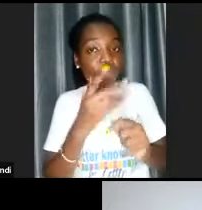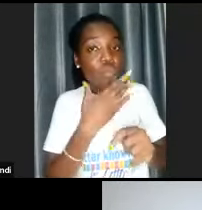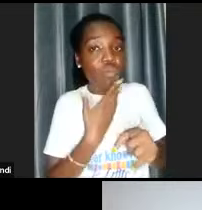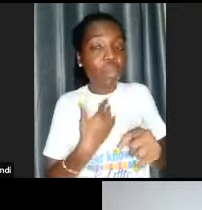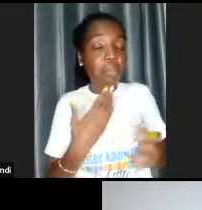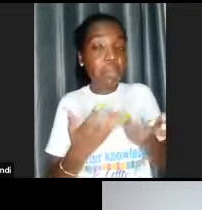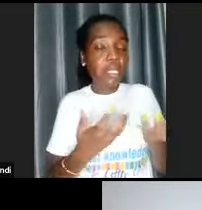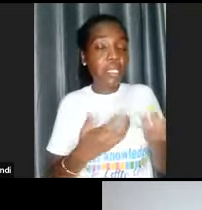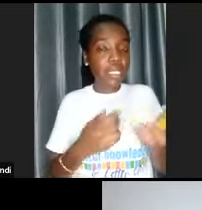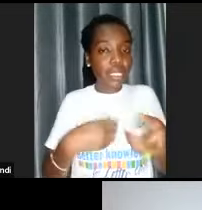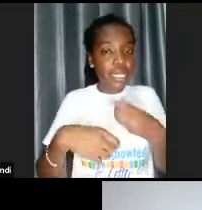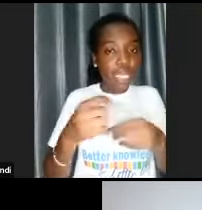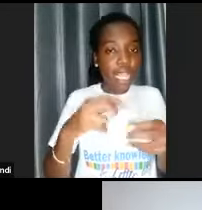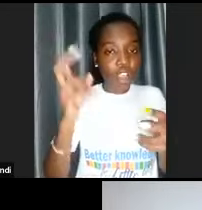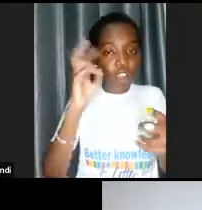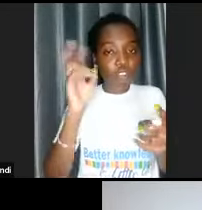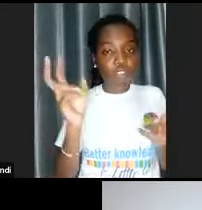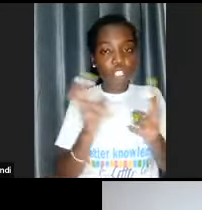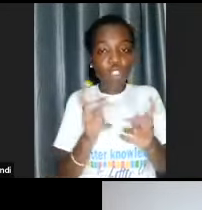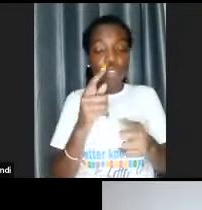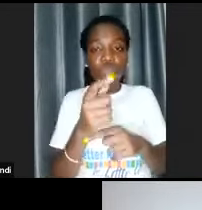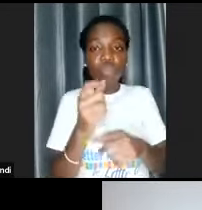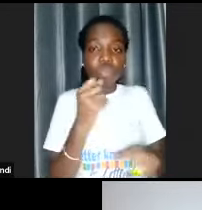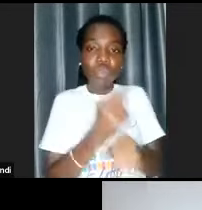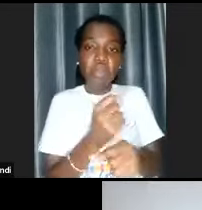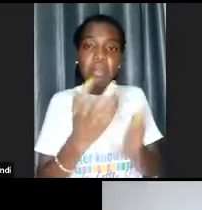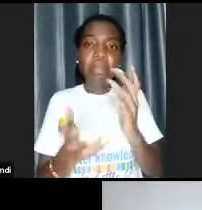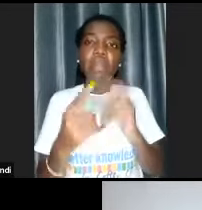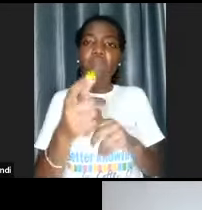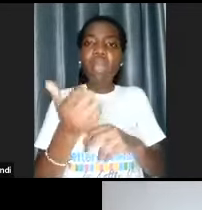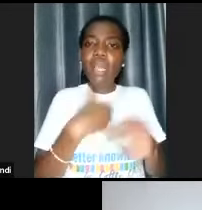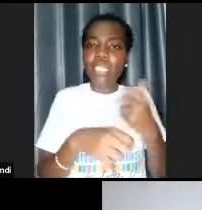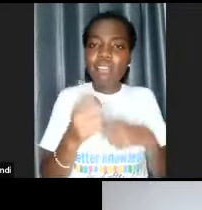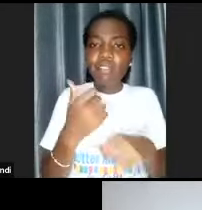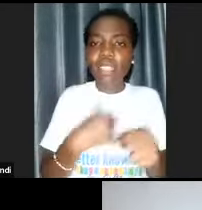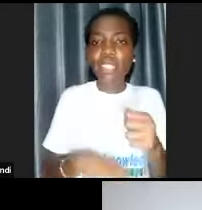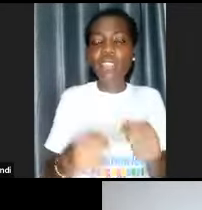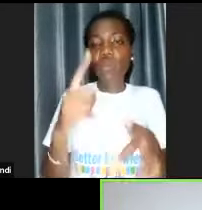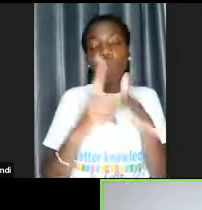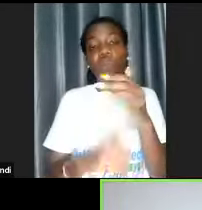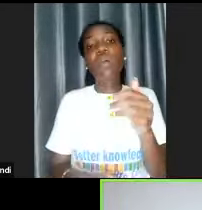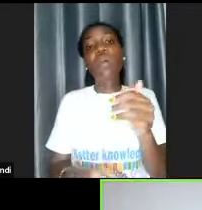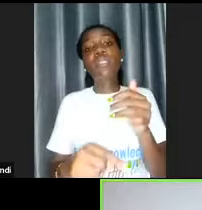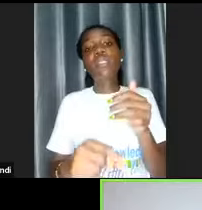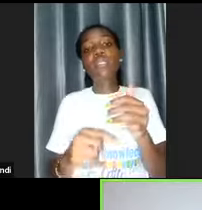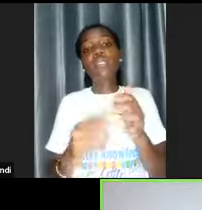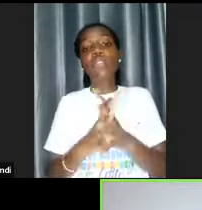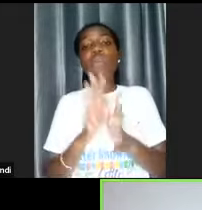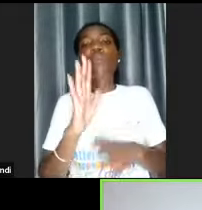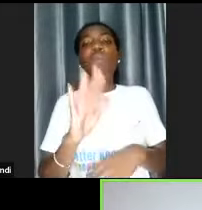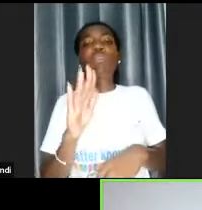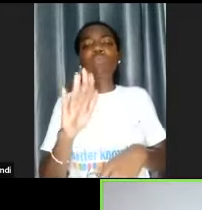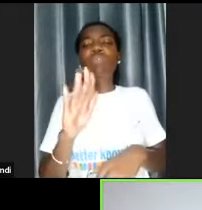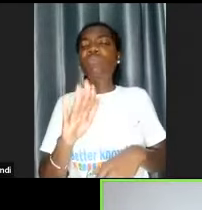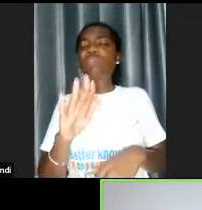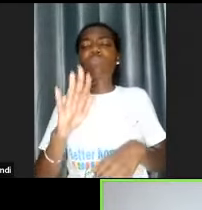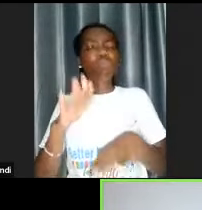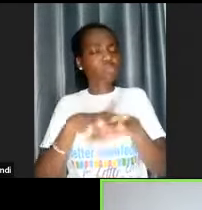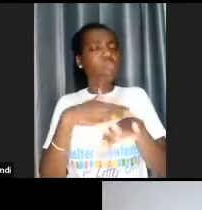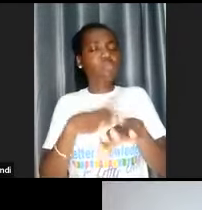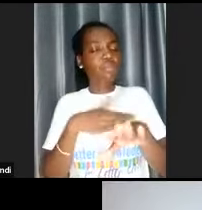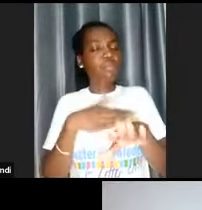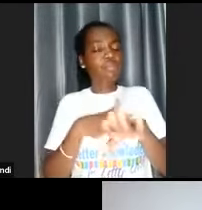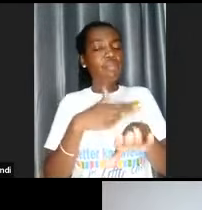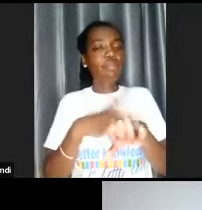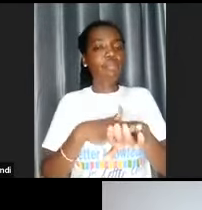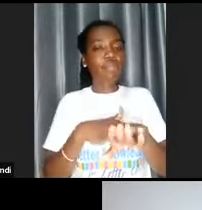conviction tells us that you are activated by what convicts you. Ngoja, slow down, Gabriel. Yes.